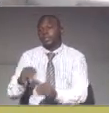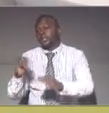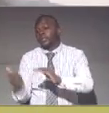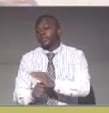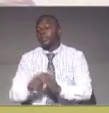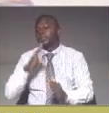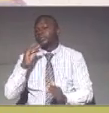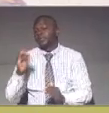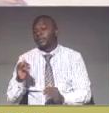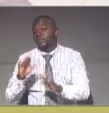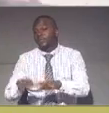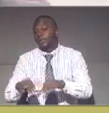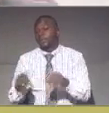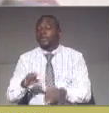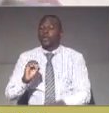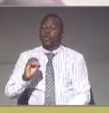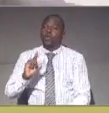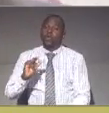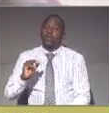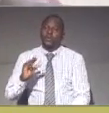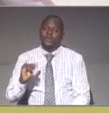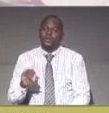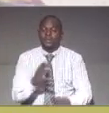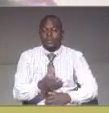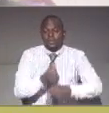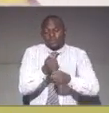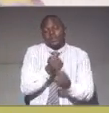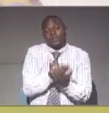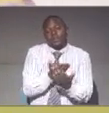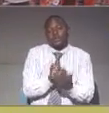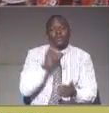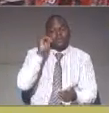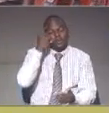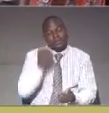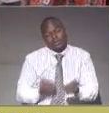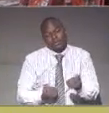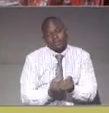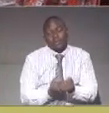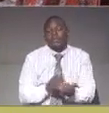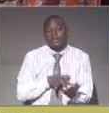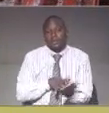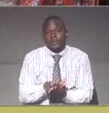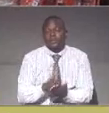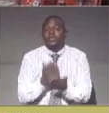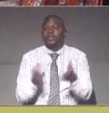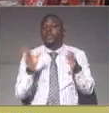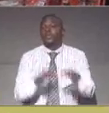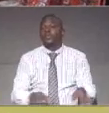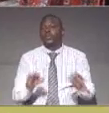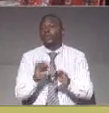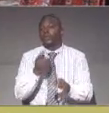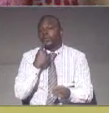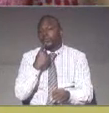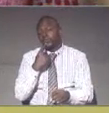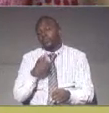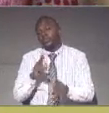of Parliament, Jacob Olanya, Palliative Care Association appeals for government support to meet costs of some essential drugs for